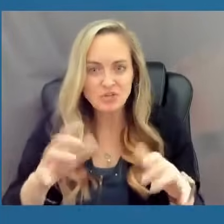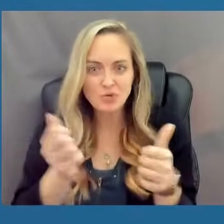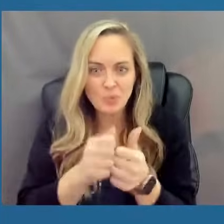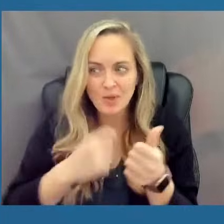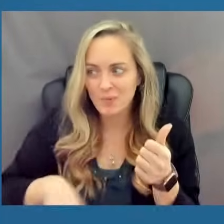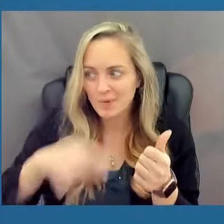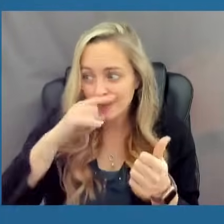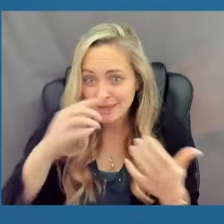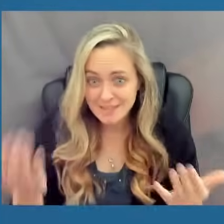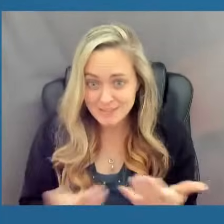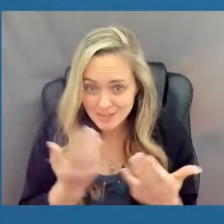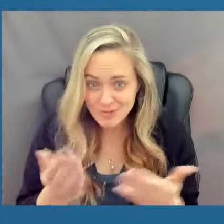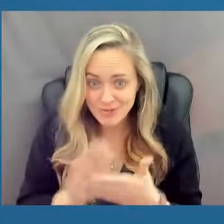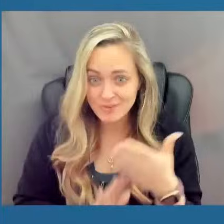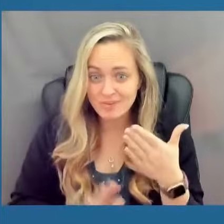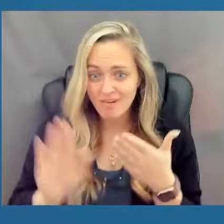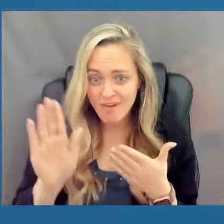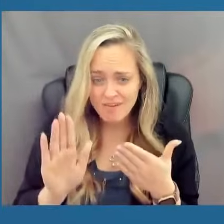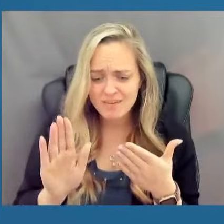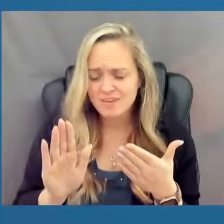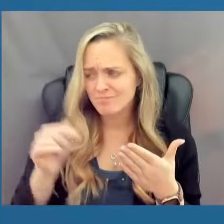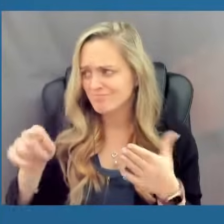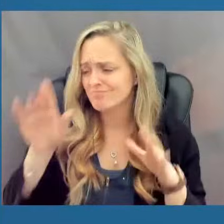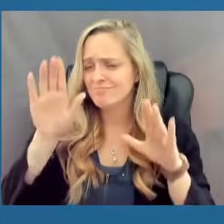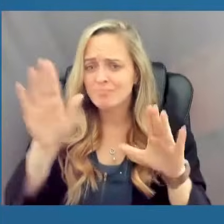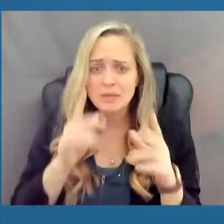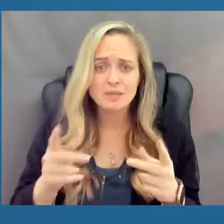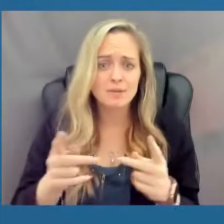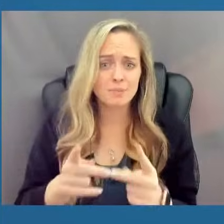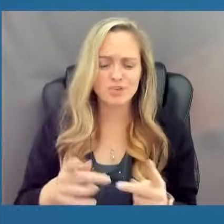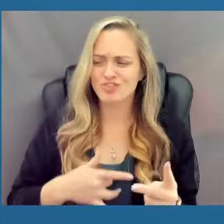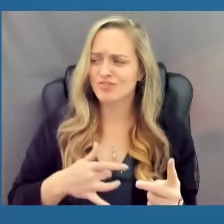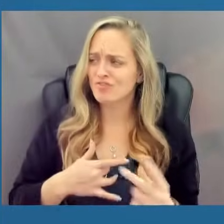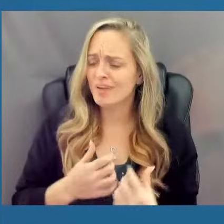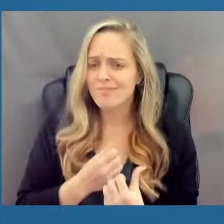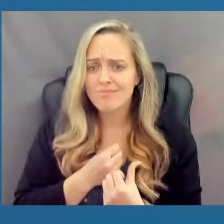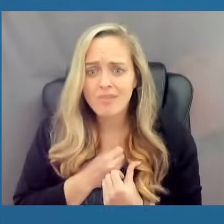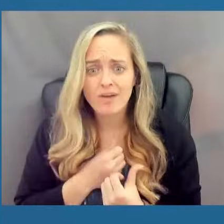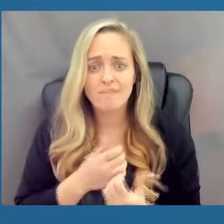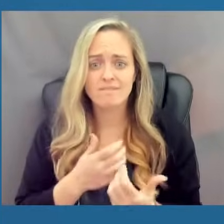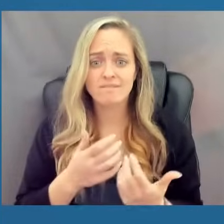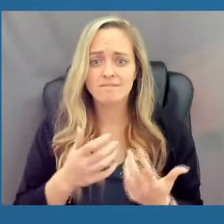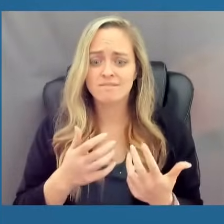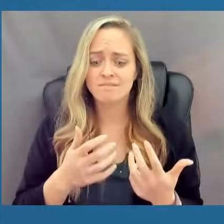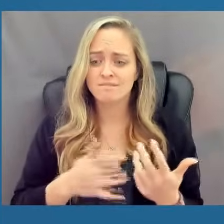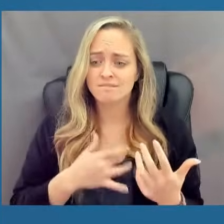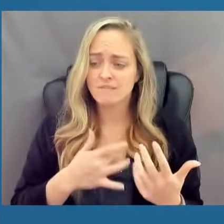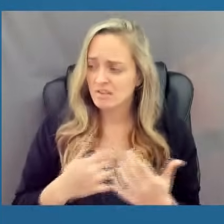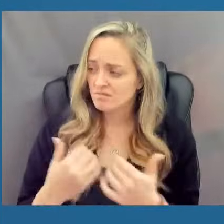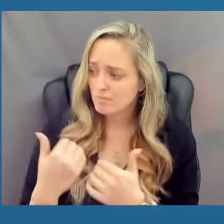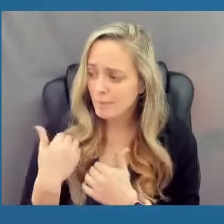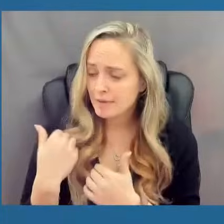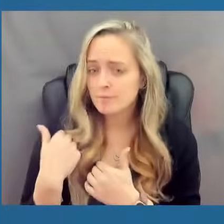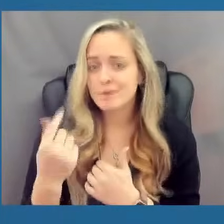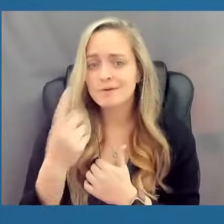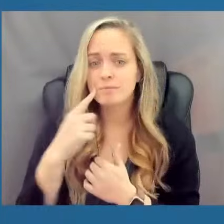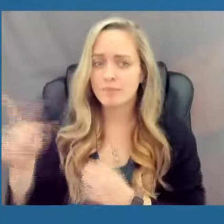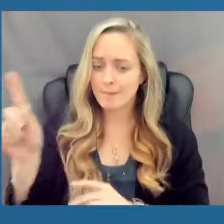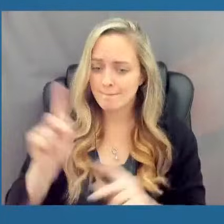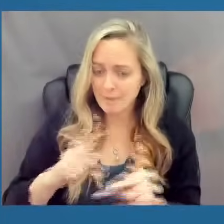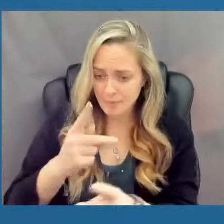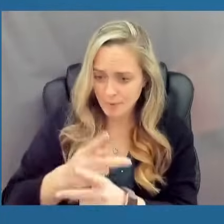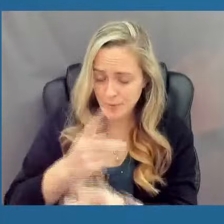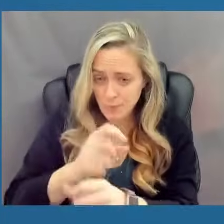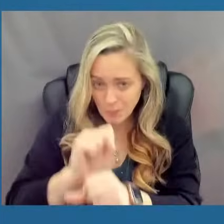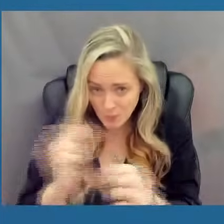is just an extraordinary place. You can sense the love and the sense of responsibility that these individuals who work here every single